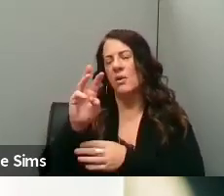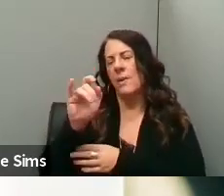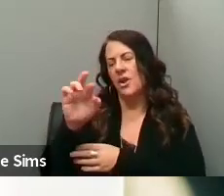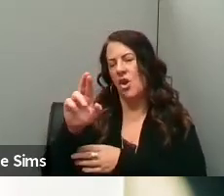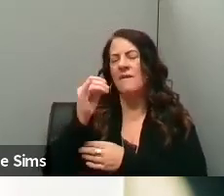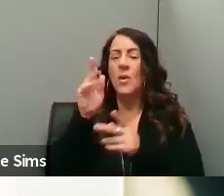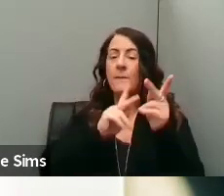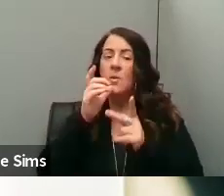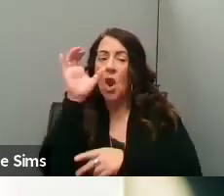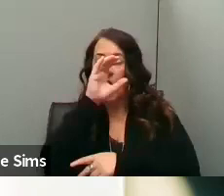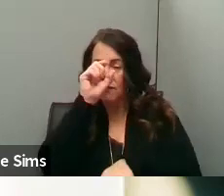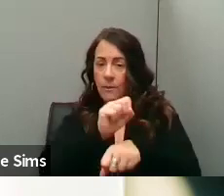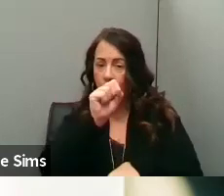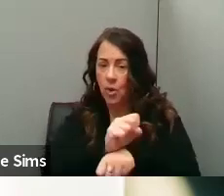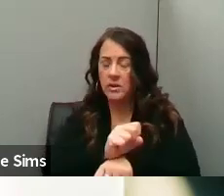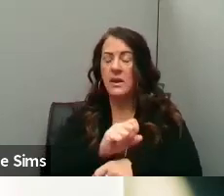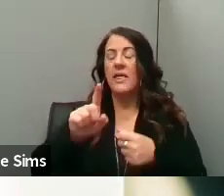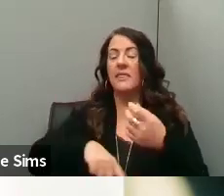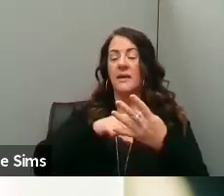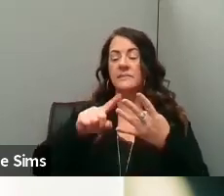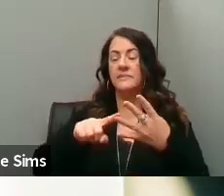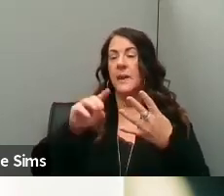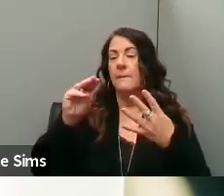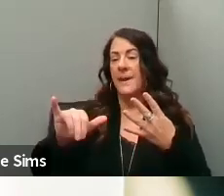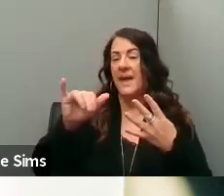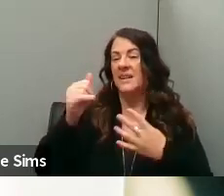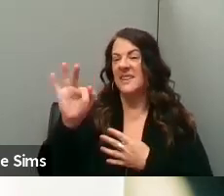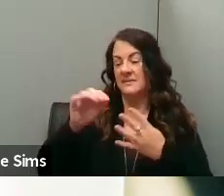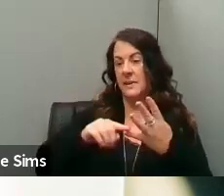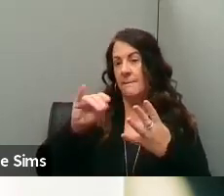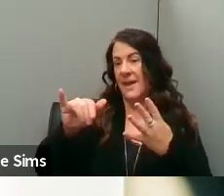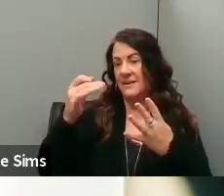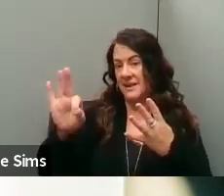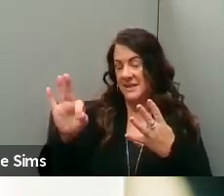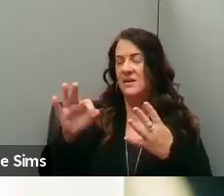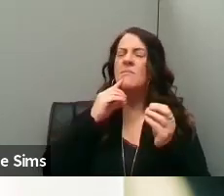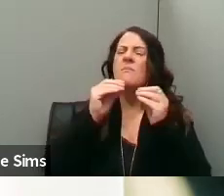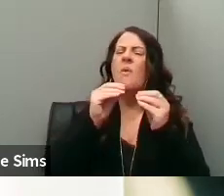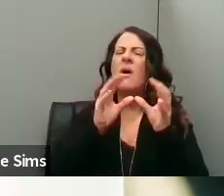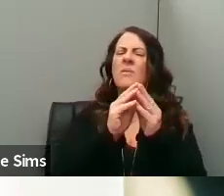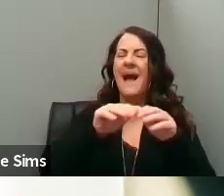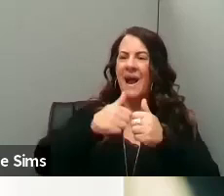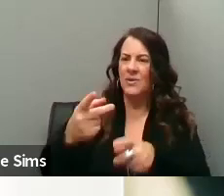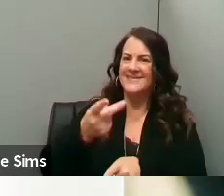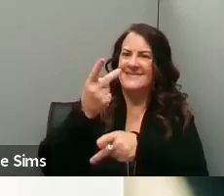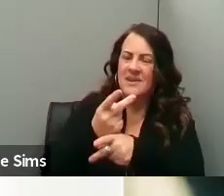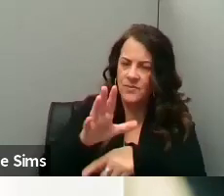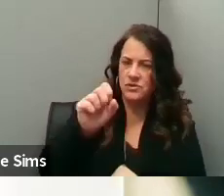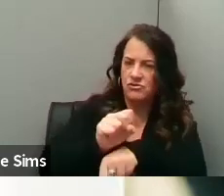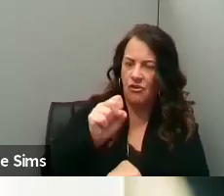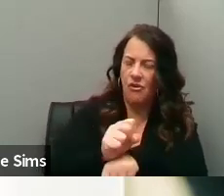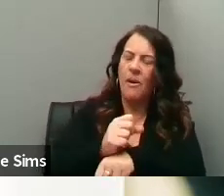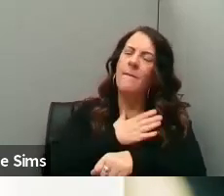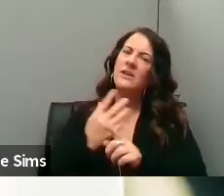employment. And on May 19th, we will hold an additional webinar about services to help you keep your job. Please visit